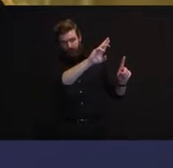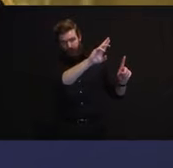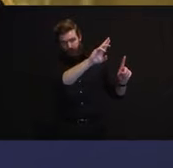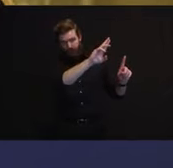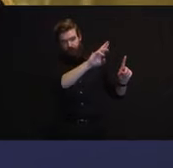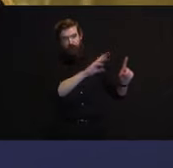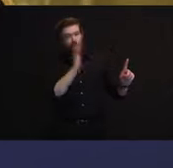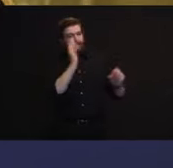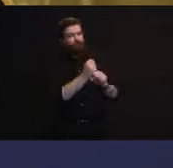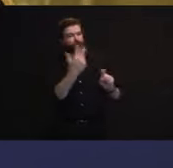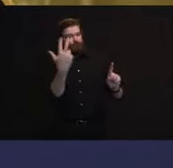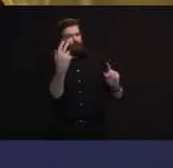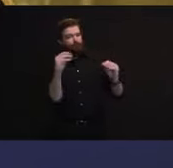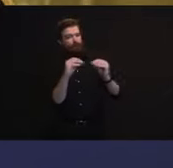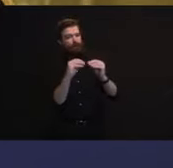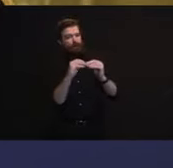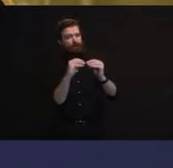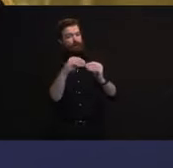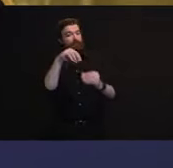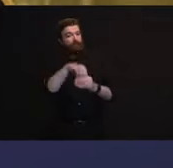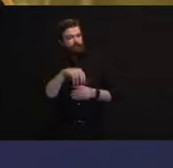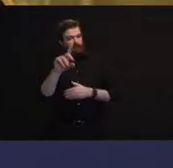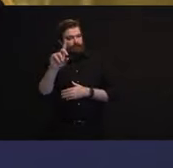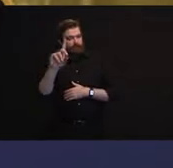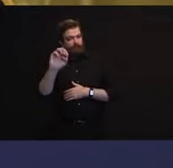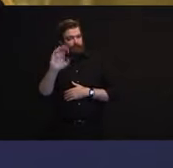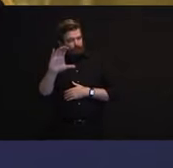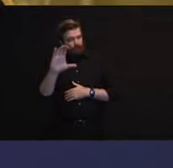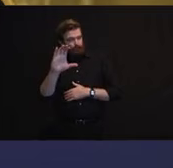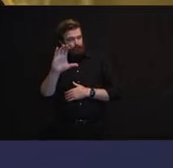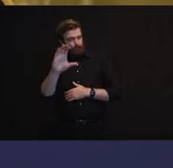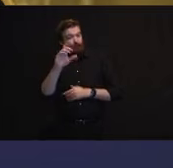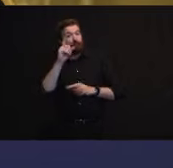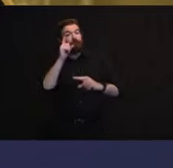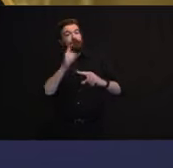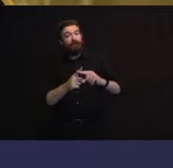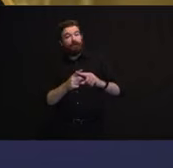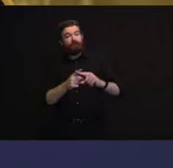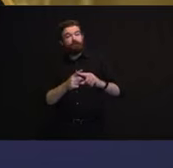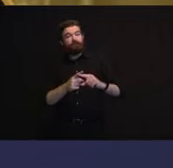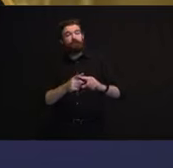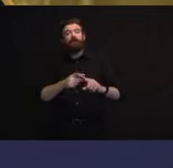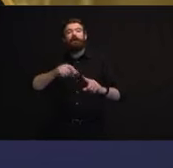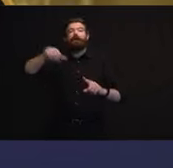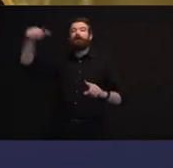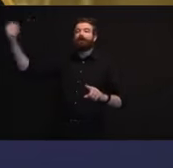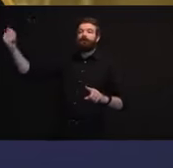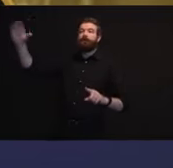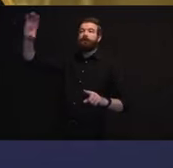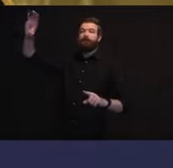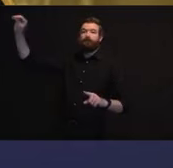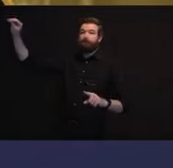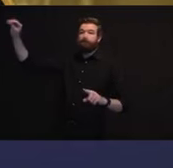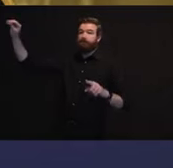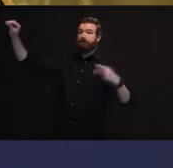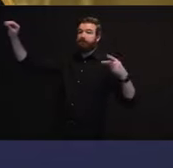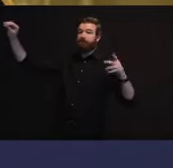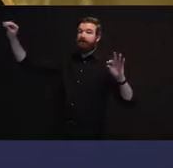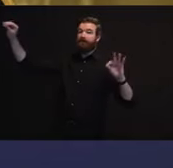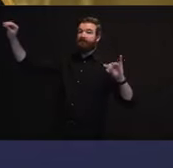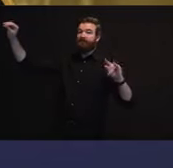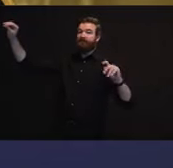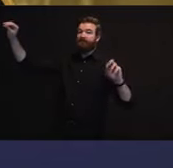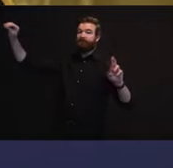Moderna. I don't want to hang my hat on this because others are in the engine room working this as we speak, but I think